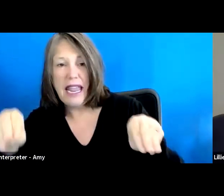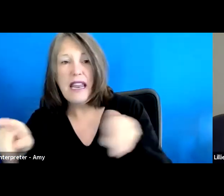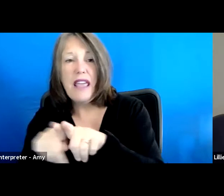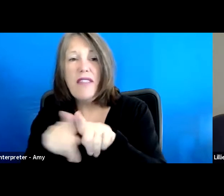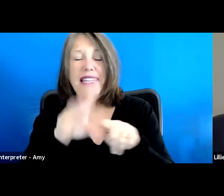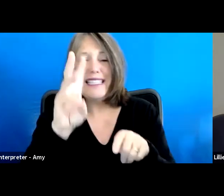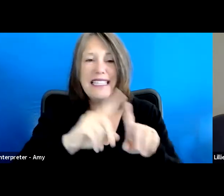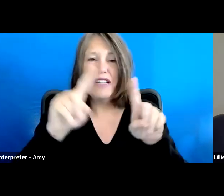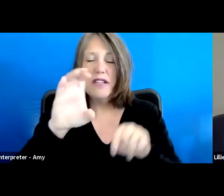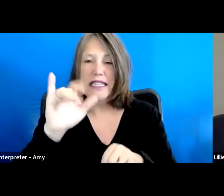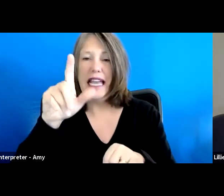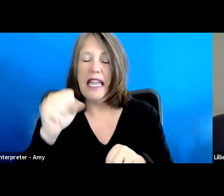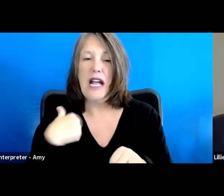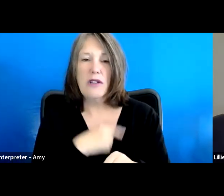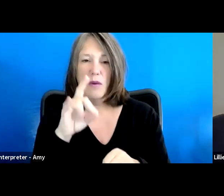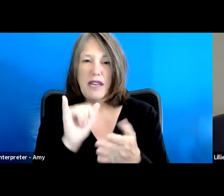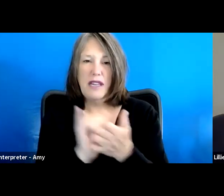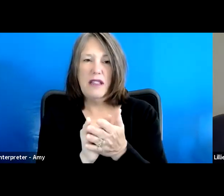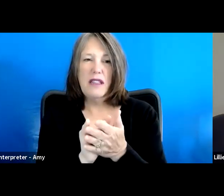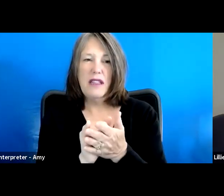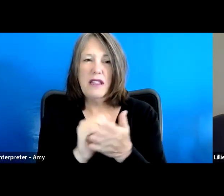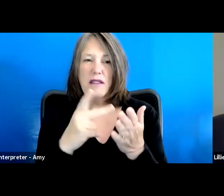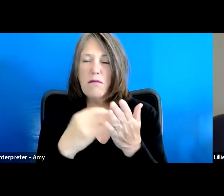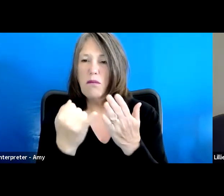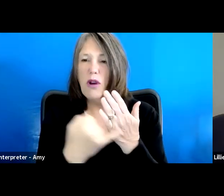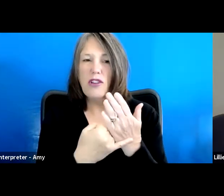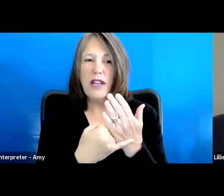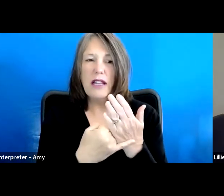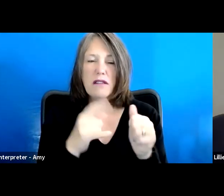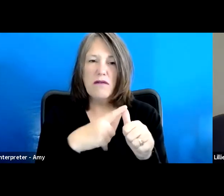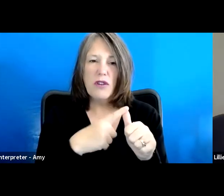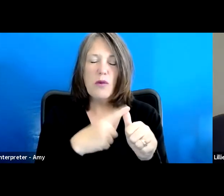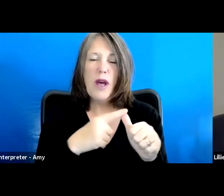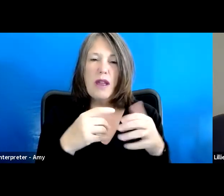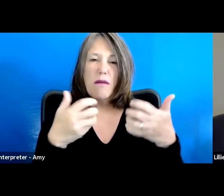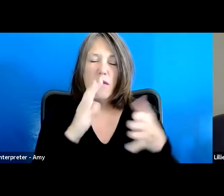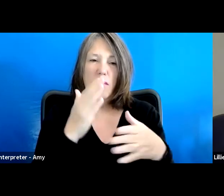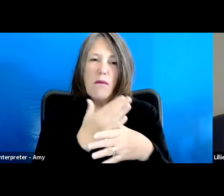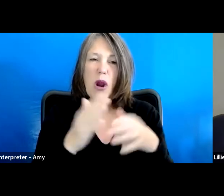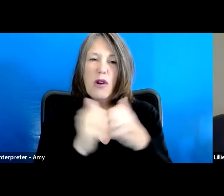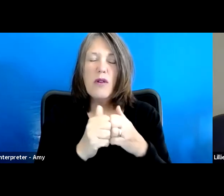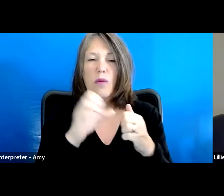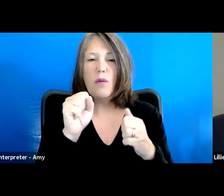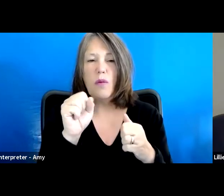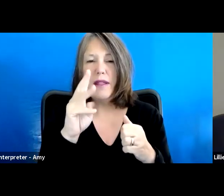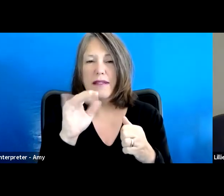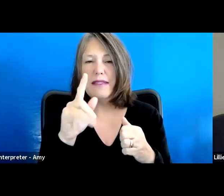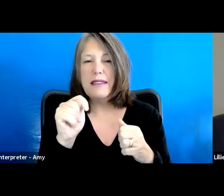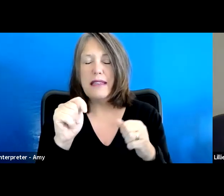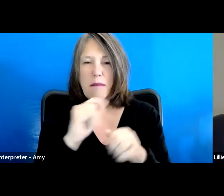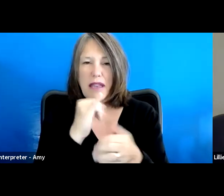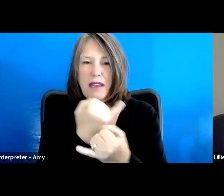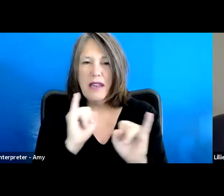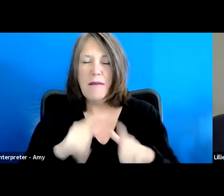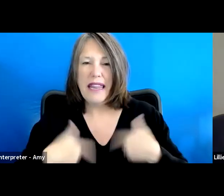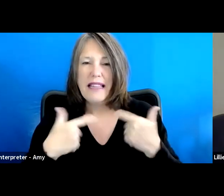living. We did this project across 2 phases. Phase 1, we partnered with Summit Independent Living in Missoula, Montana, and the Whole Person in